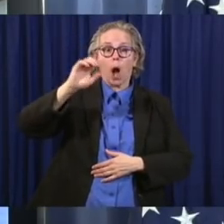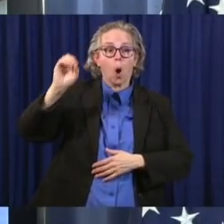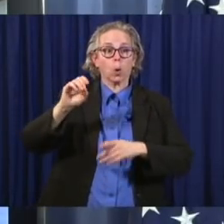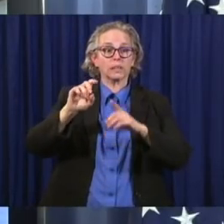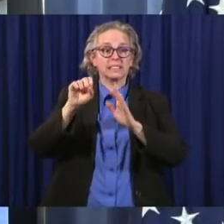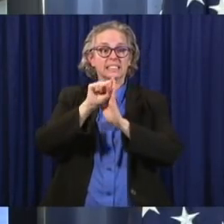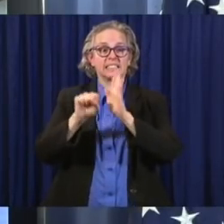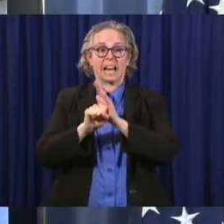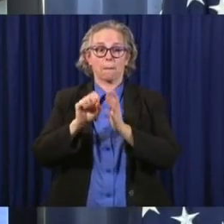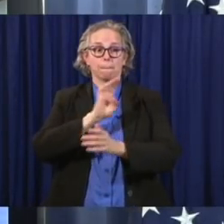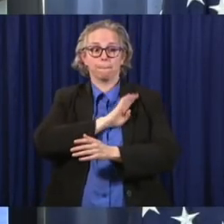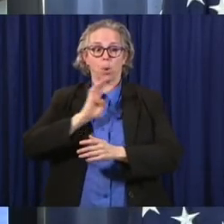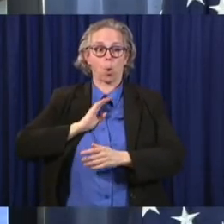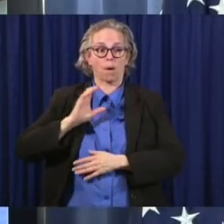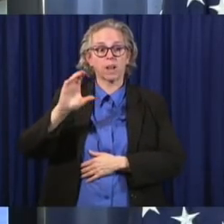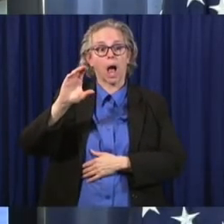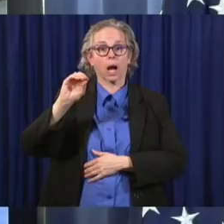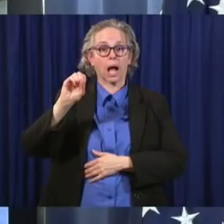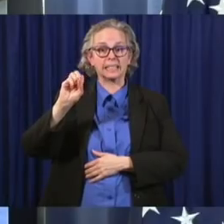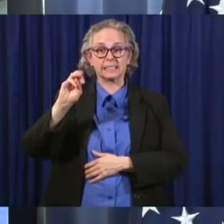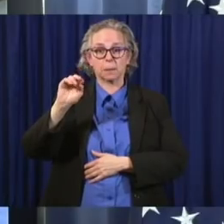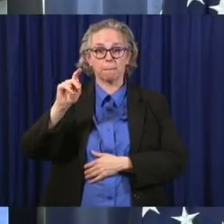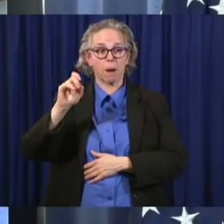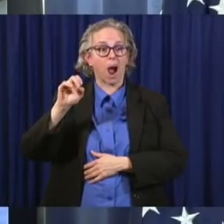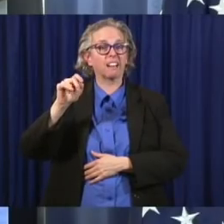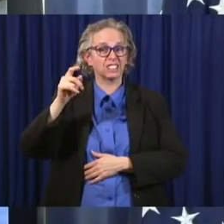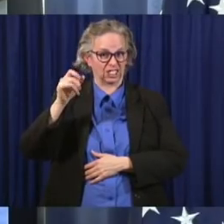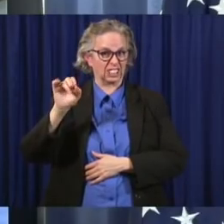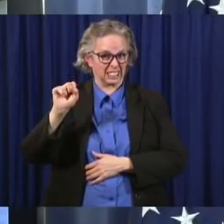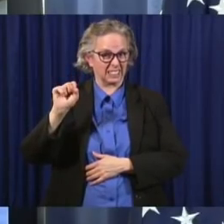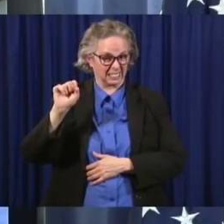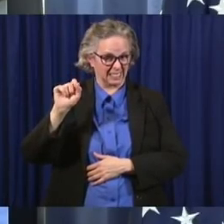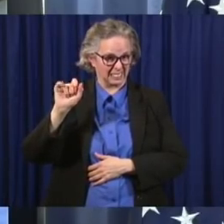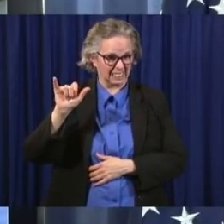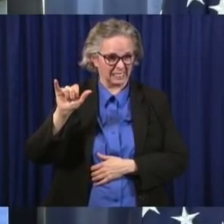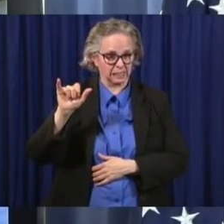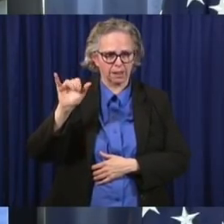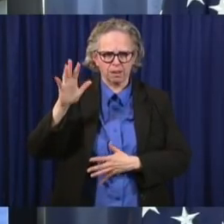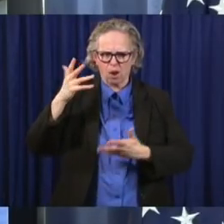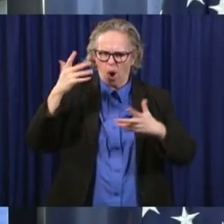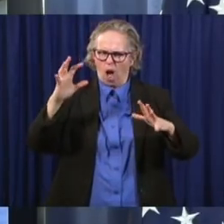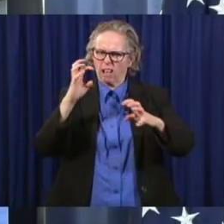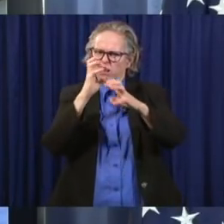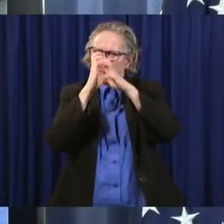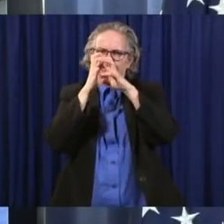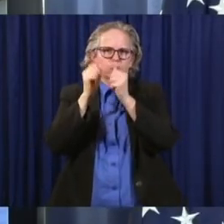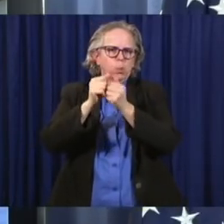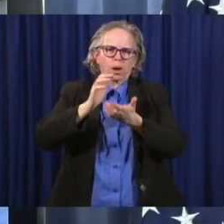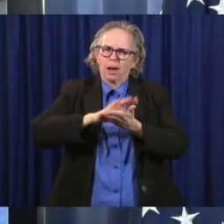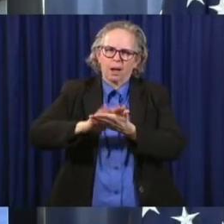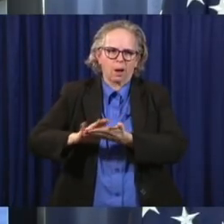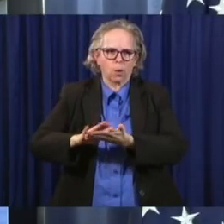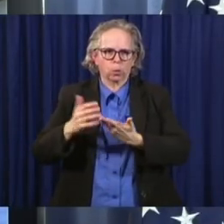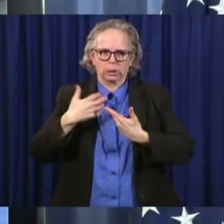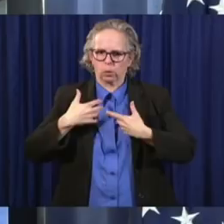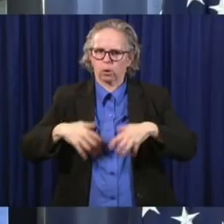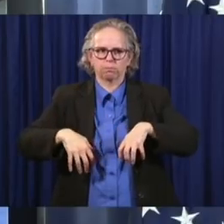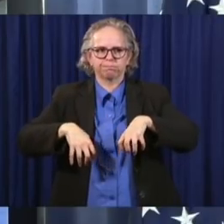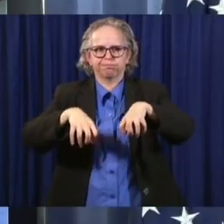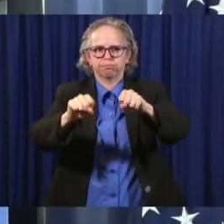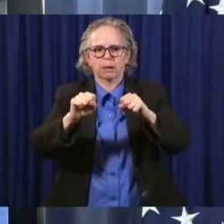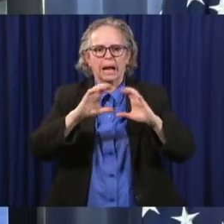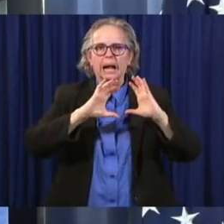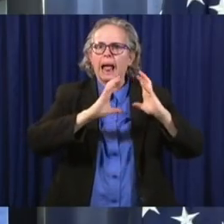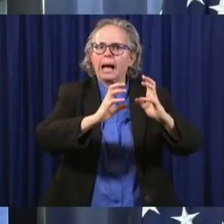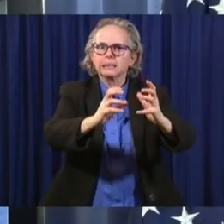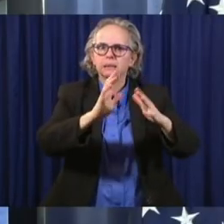Board. So we do a lot of sanitation and take a lot of classes and online education all the time. So of course, we're going to